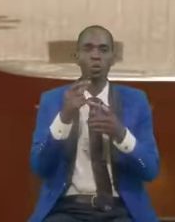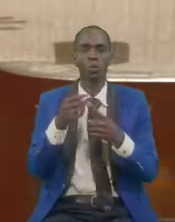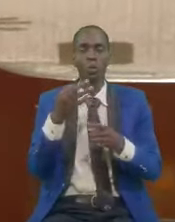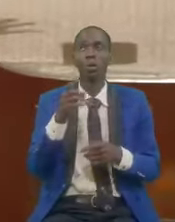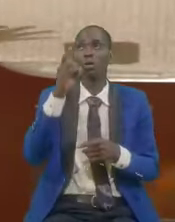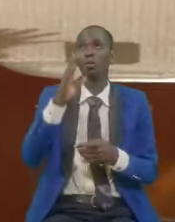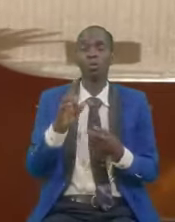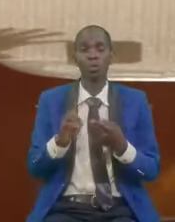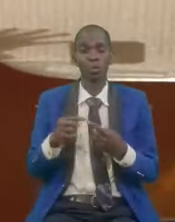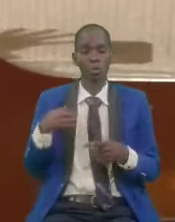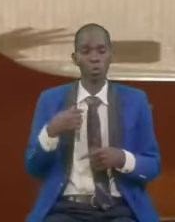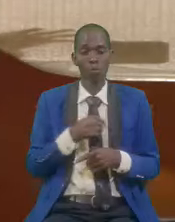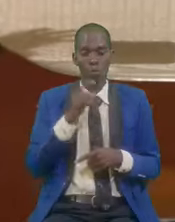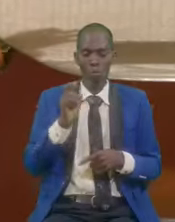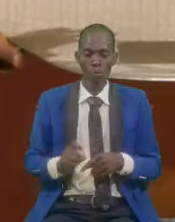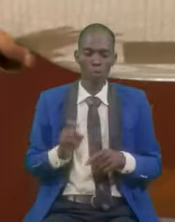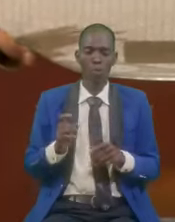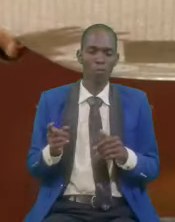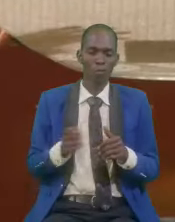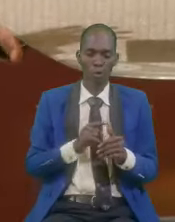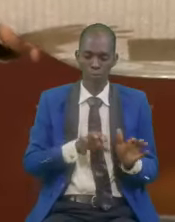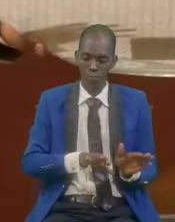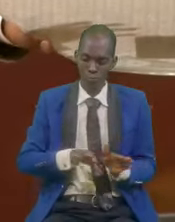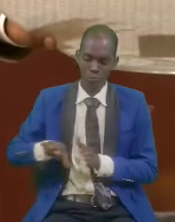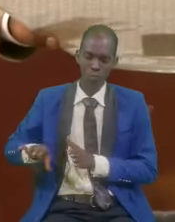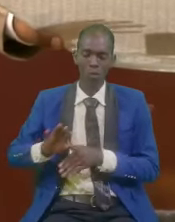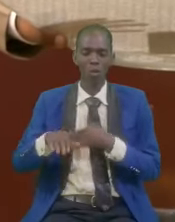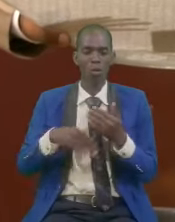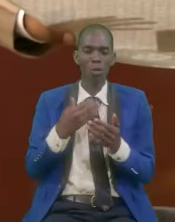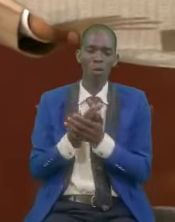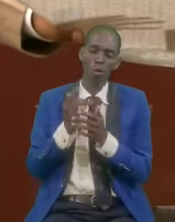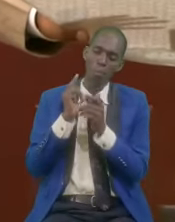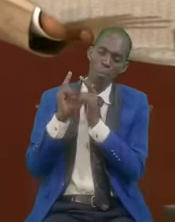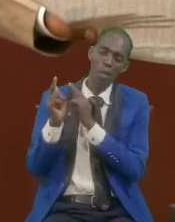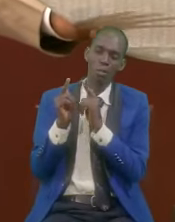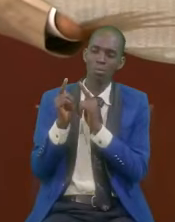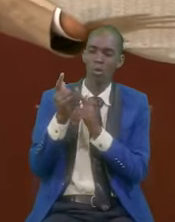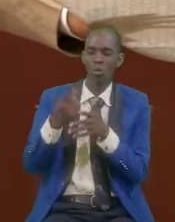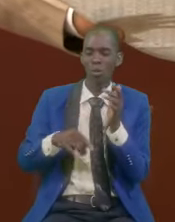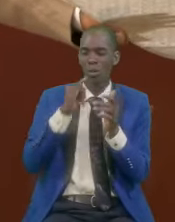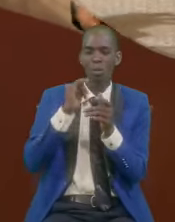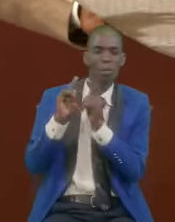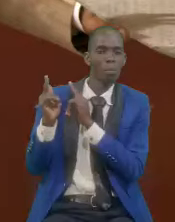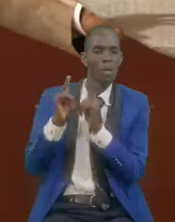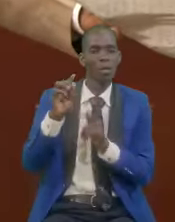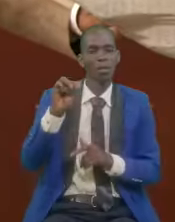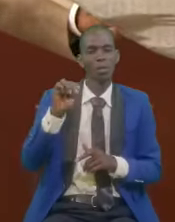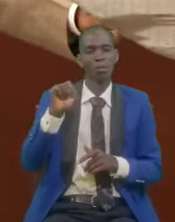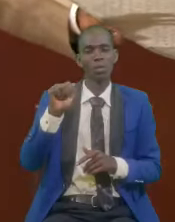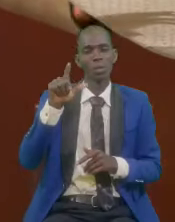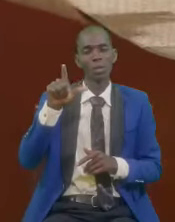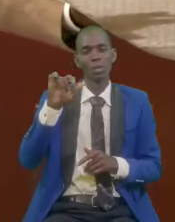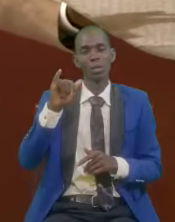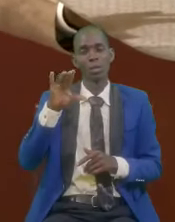lay aside all malice. What's malice? Because something